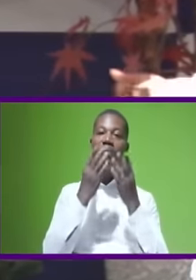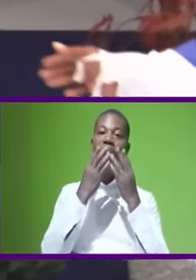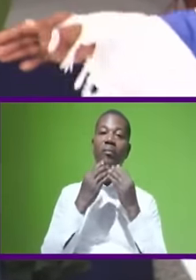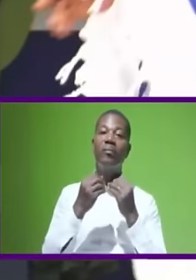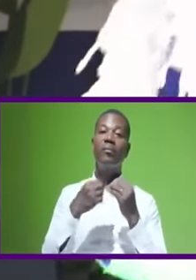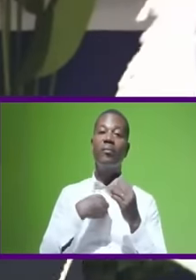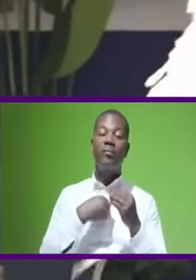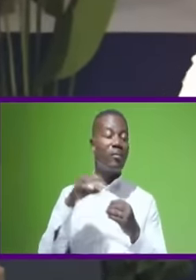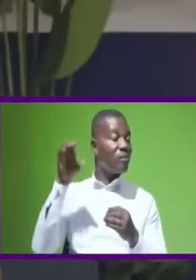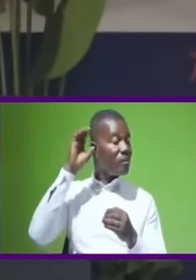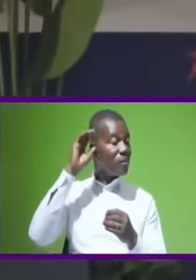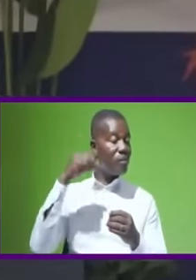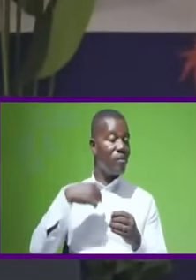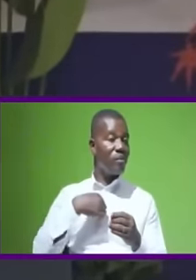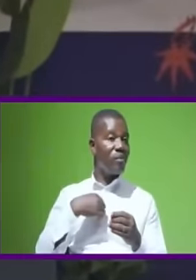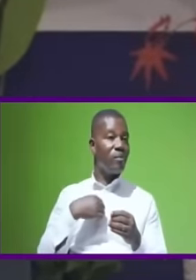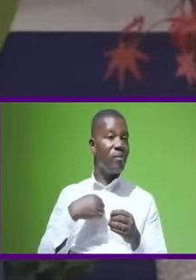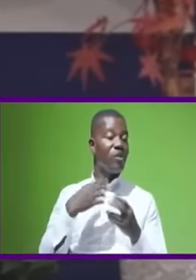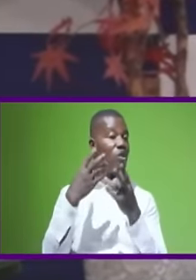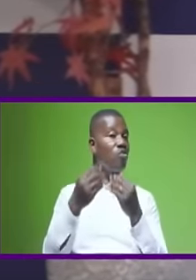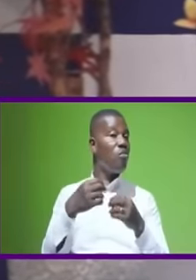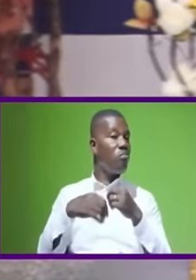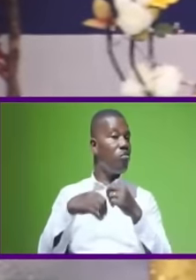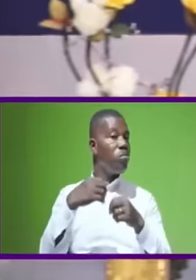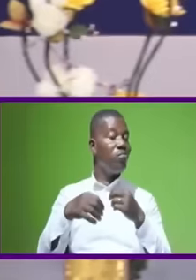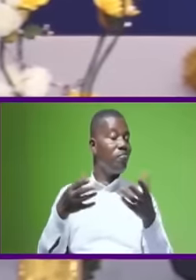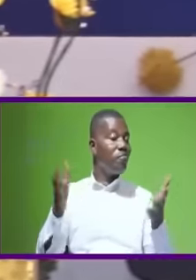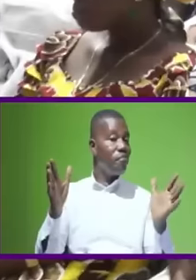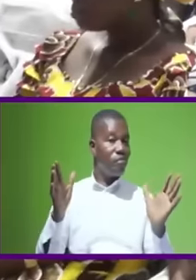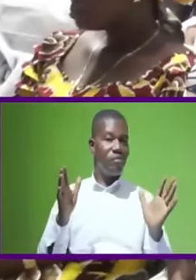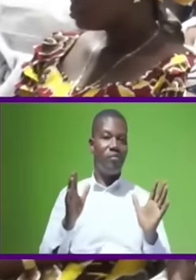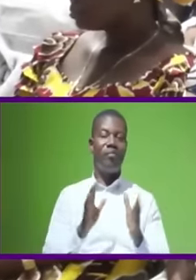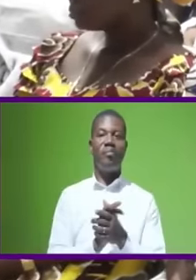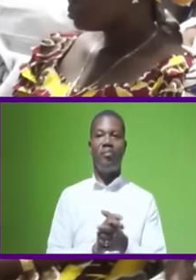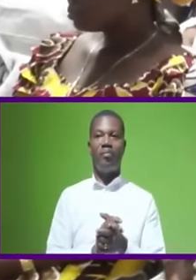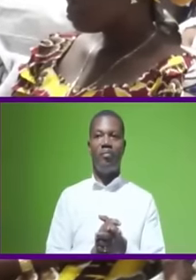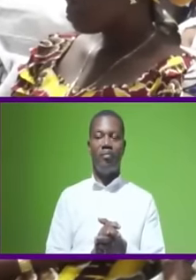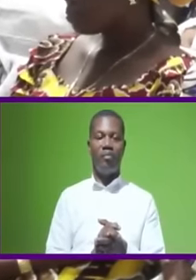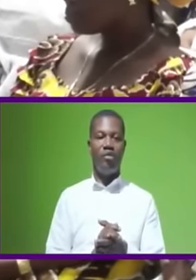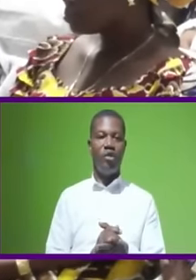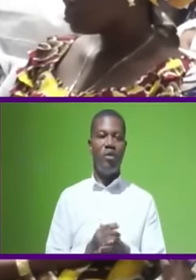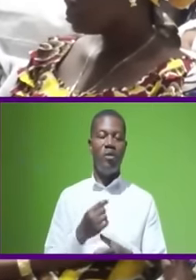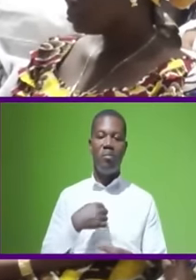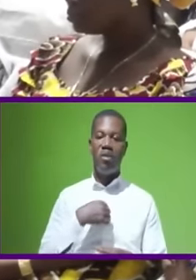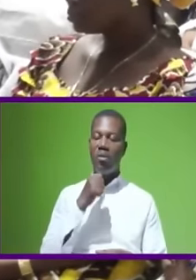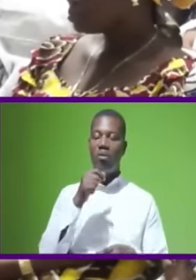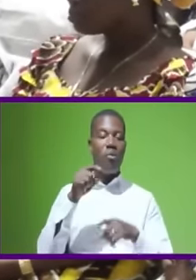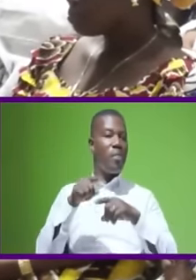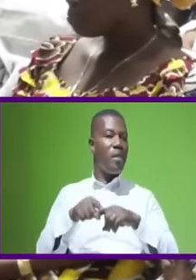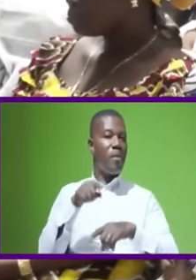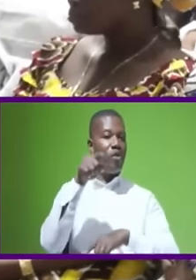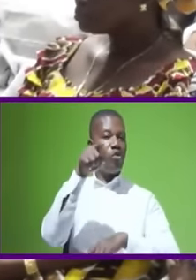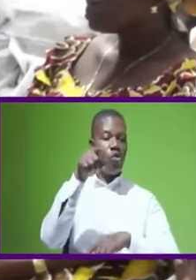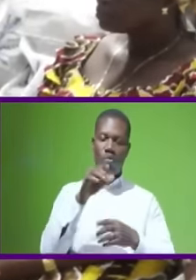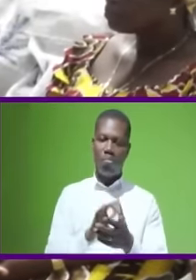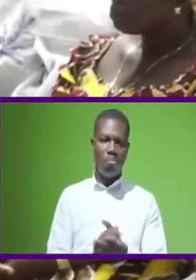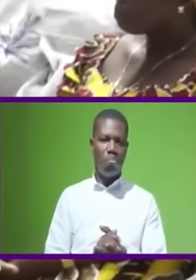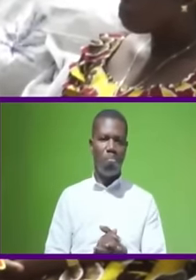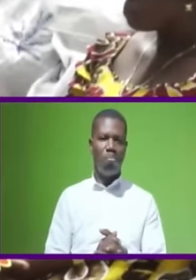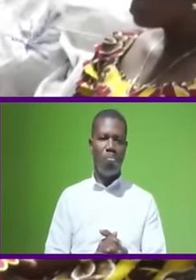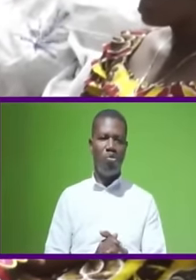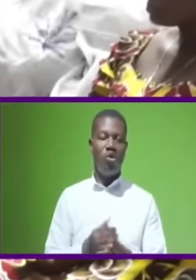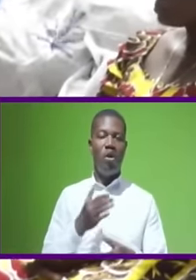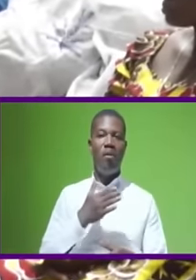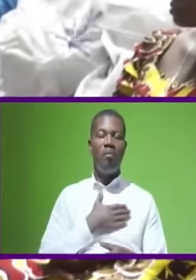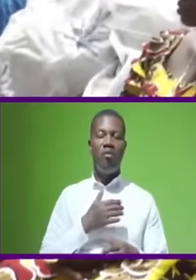I met to one Amanda that. Before you are aware, I had already initiated it. Me sure when him. I wouldn't look unto you. Me free